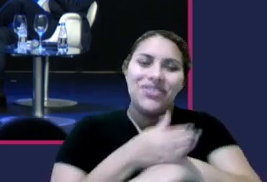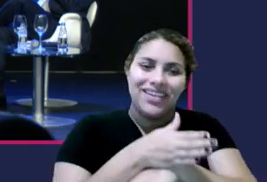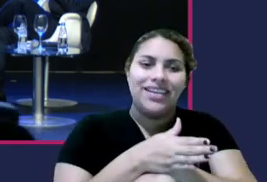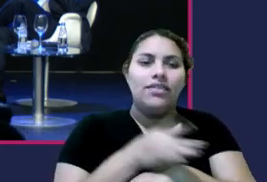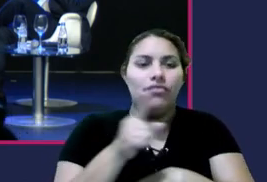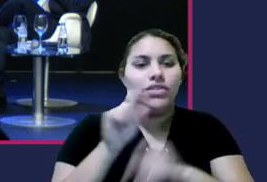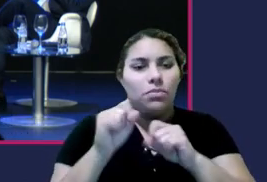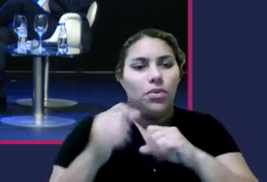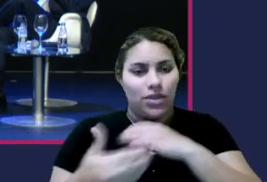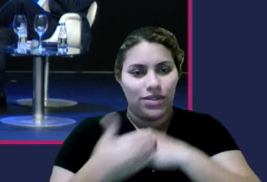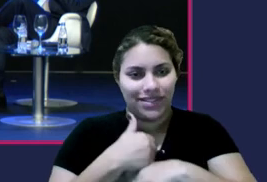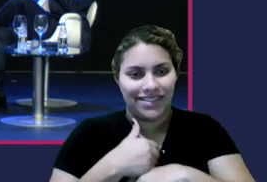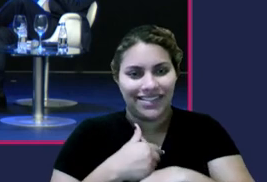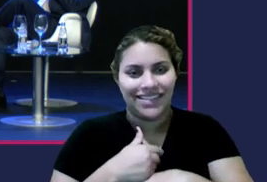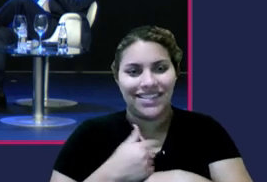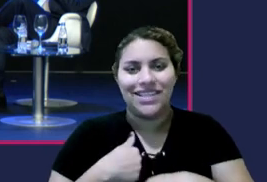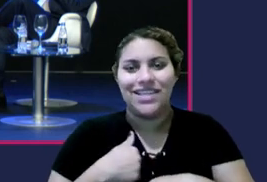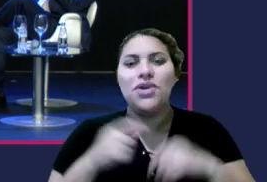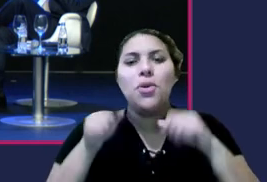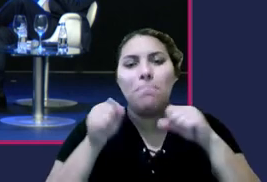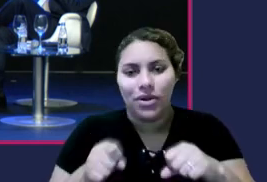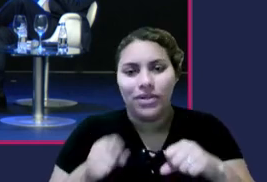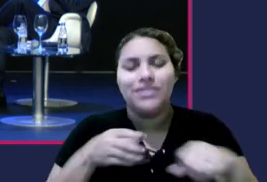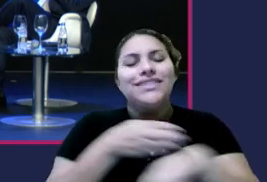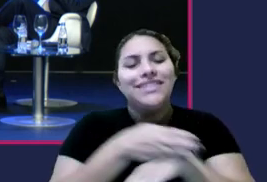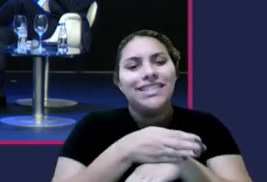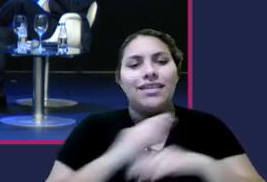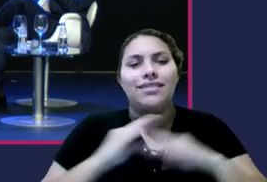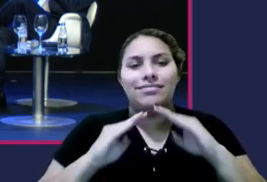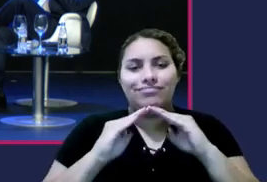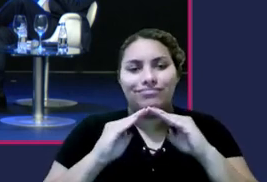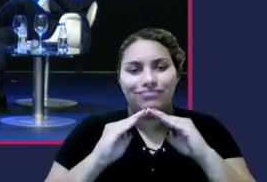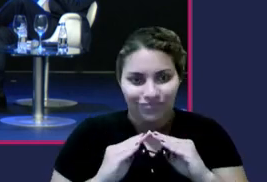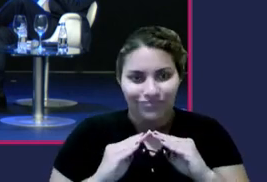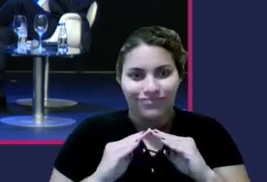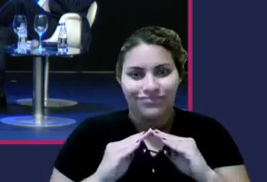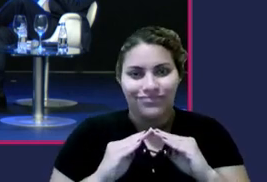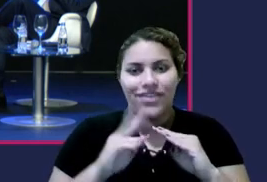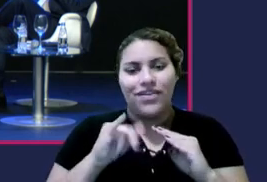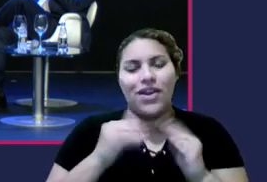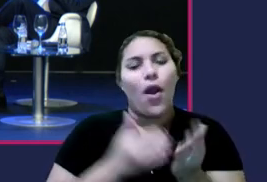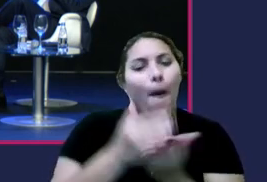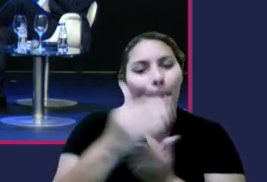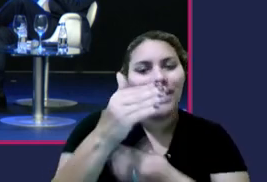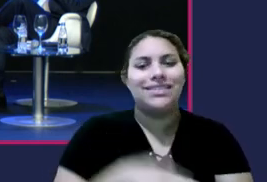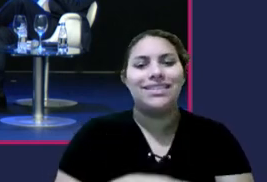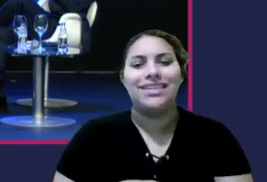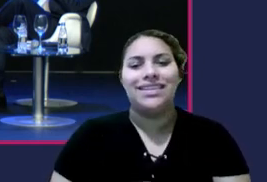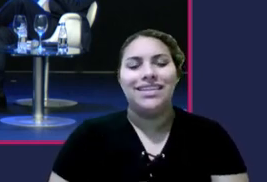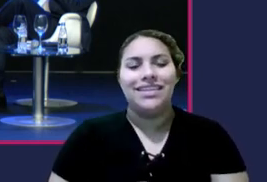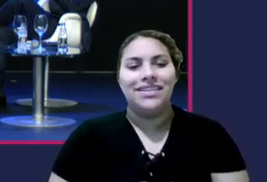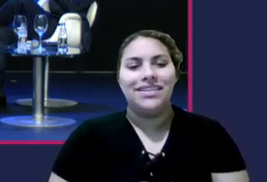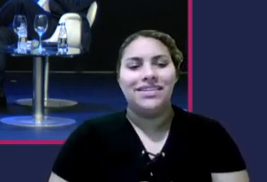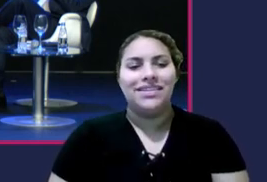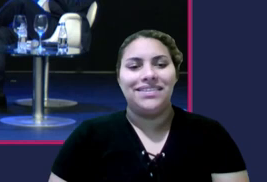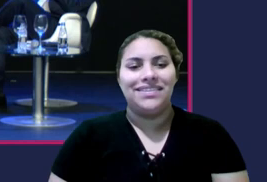would tell them, go to Casa Hunter. I didn't want to say that. That's a great